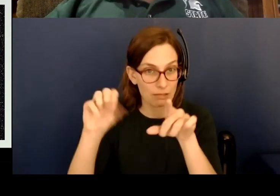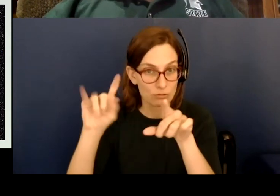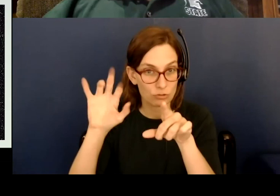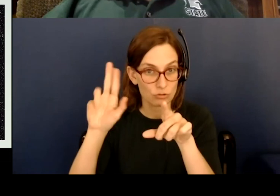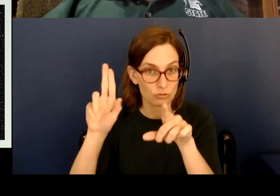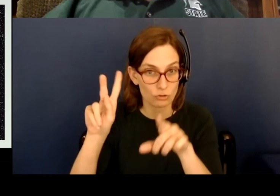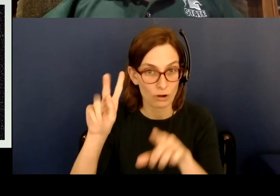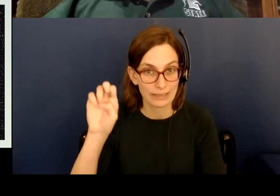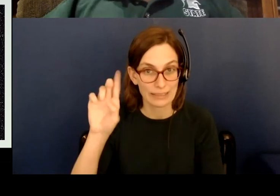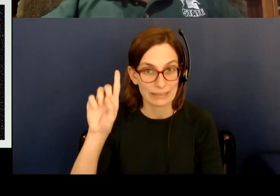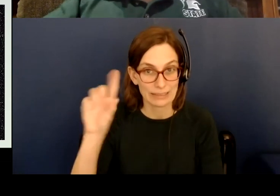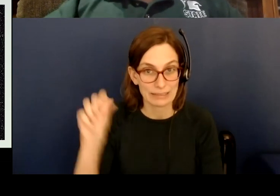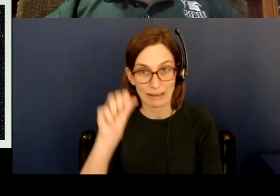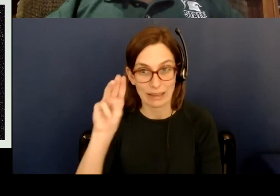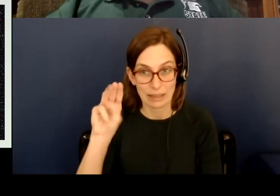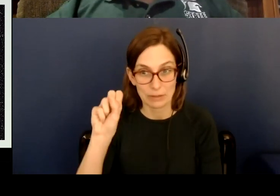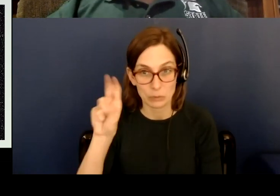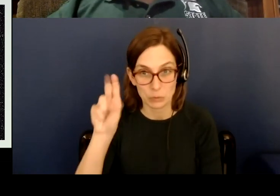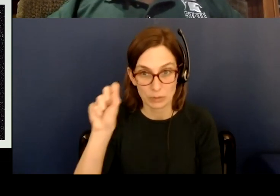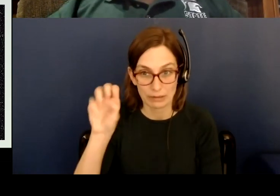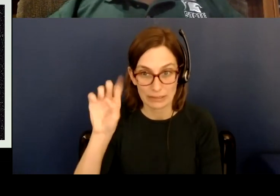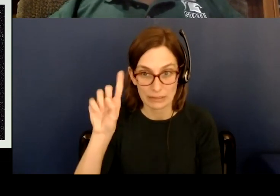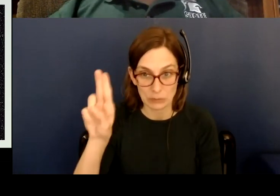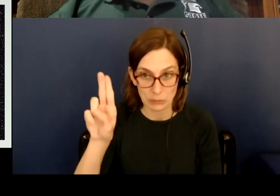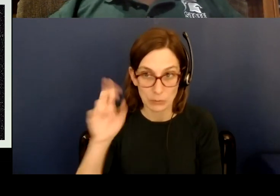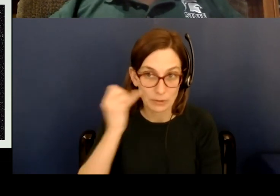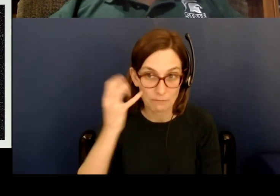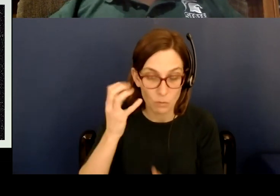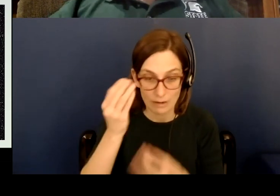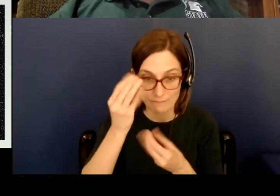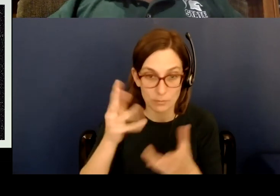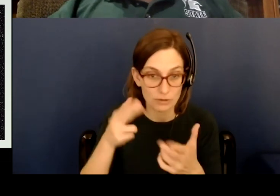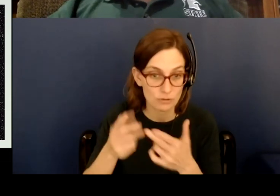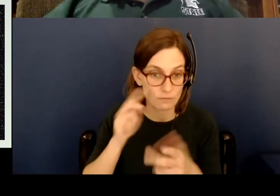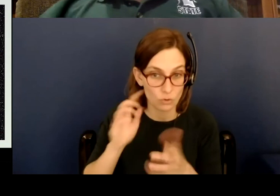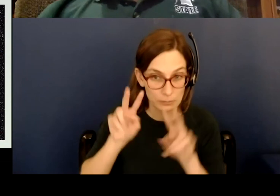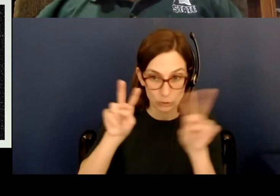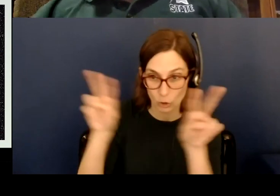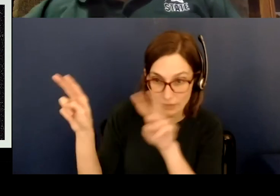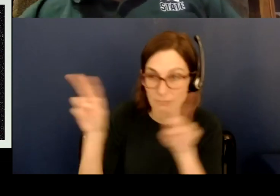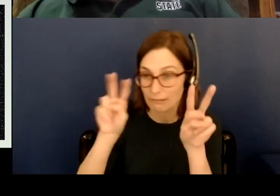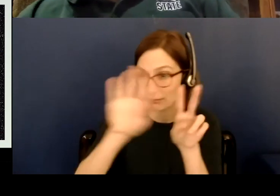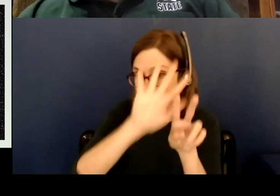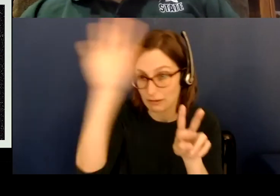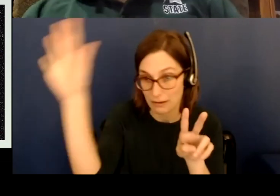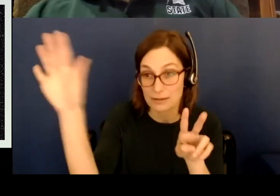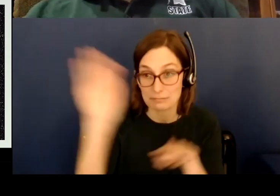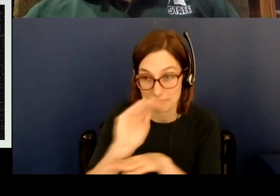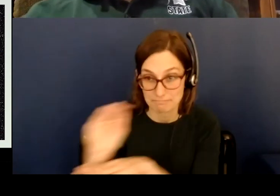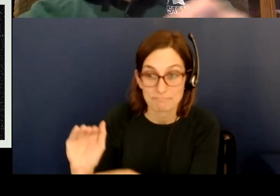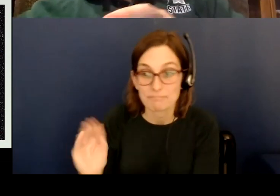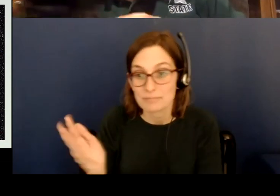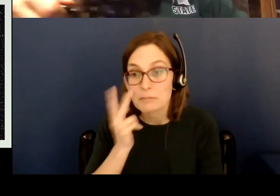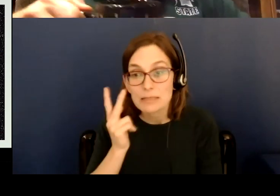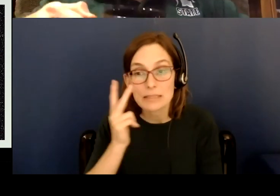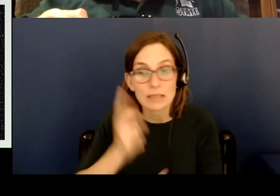starked@msu.edu, if you want some of the information that I gave as suggestion for observing. And let's see what